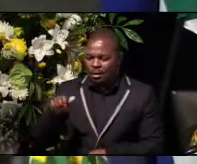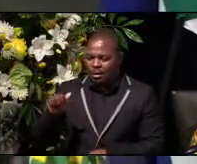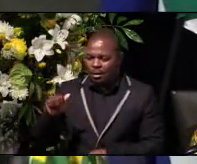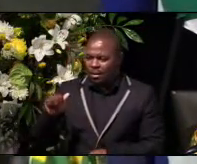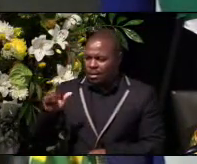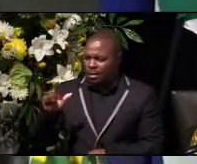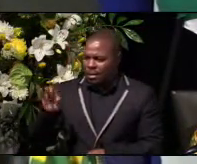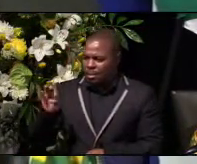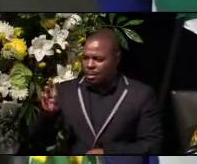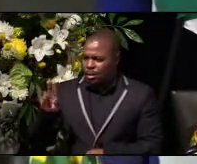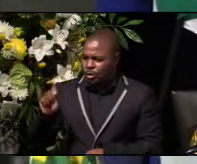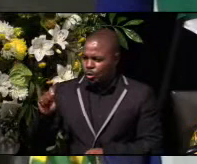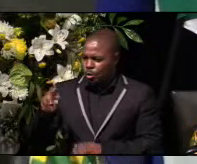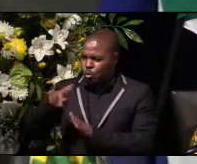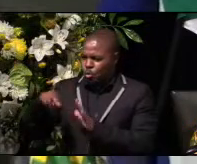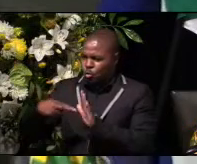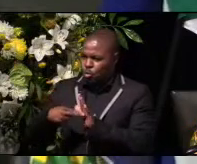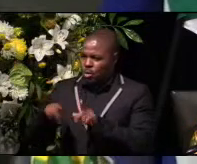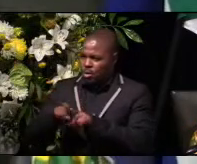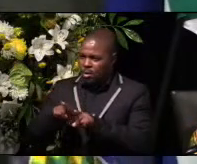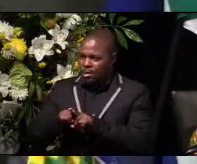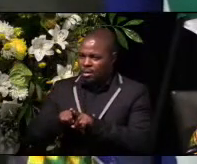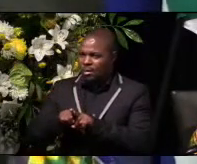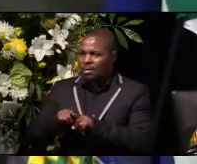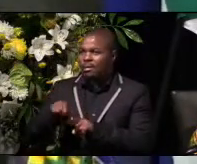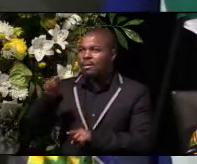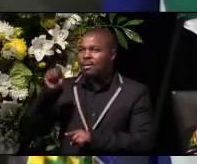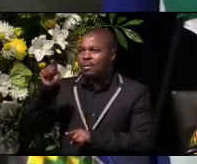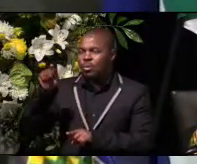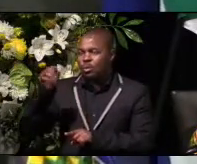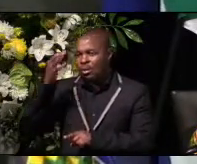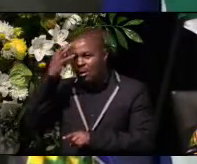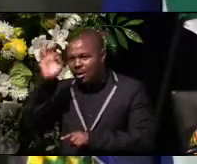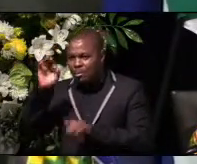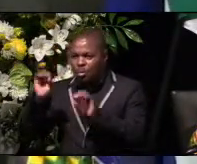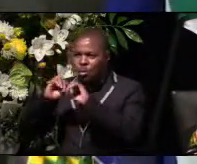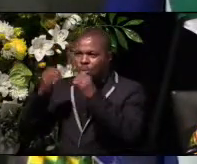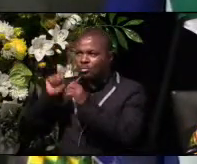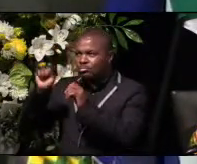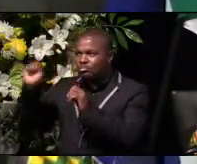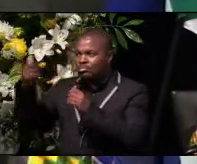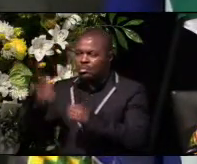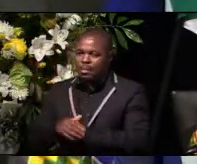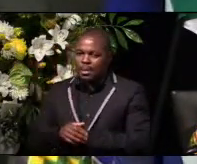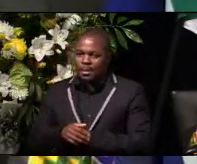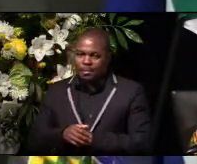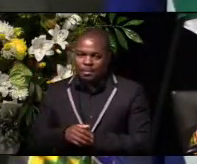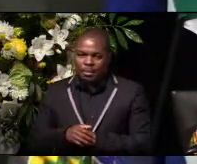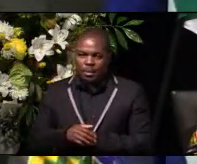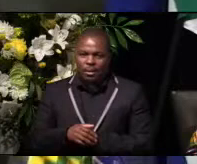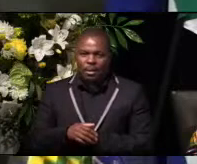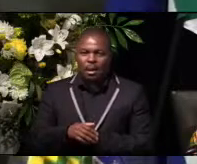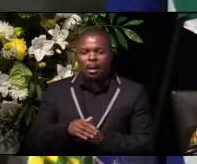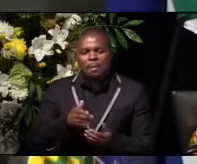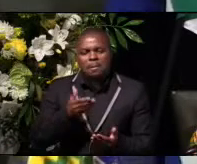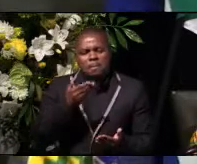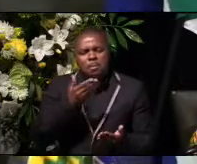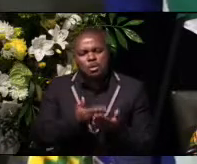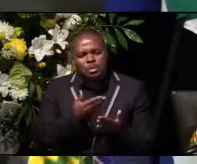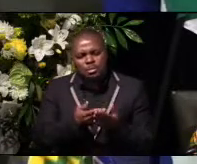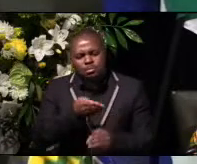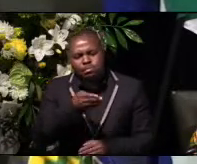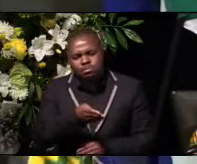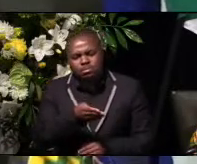State institutions and political leaders within those State institutions and what are therefore the prospects the possibilities